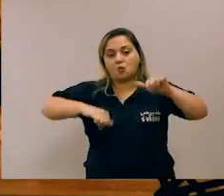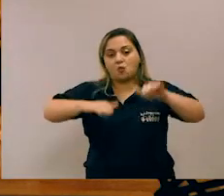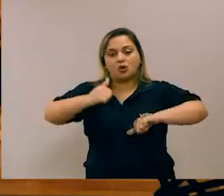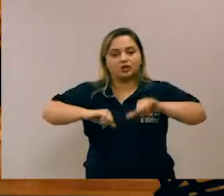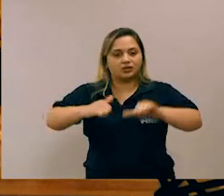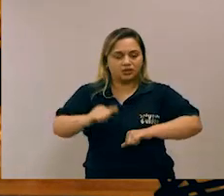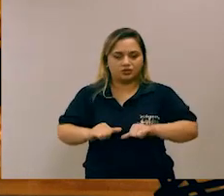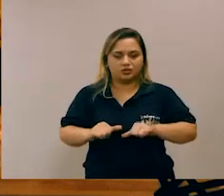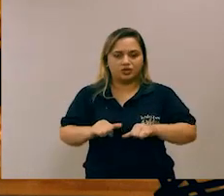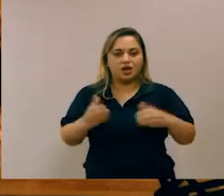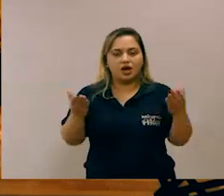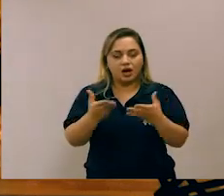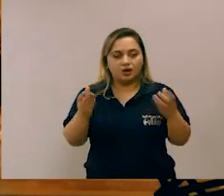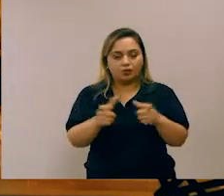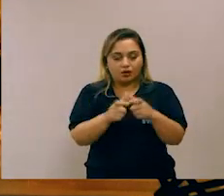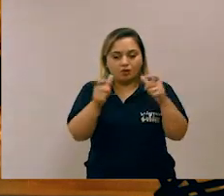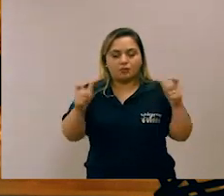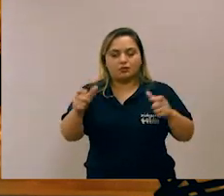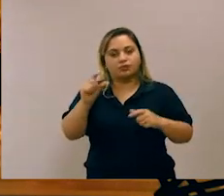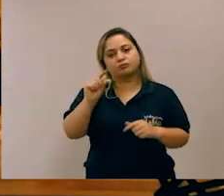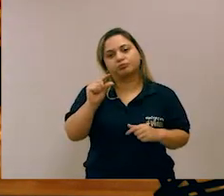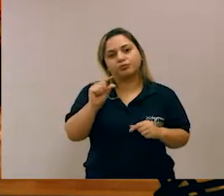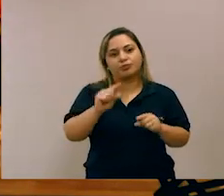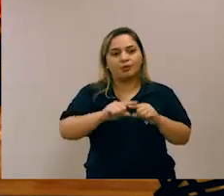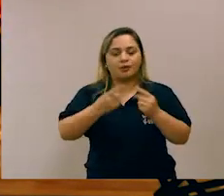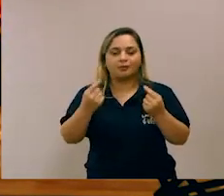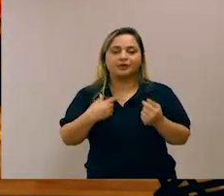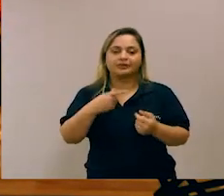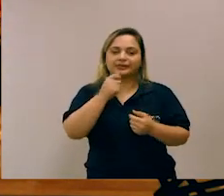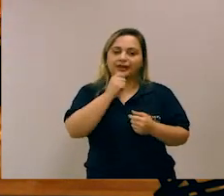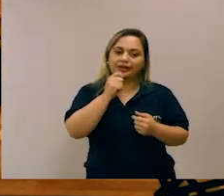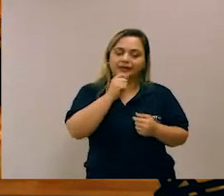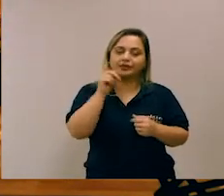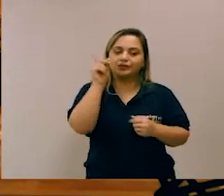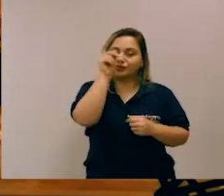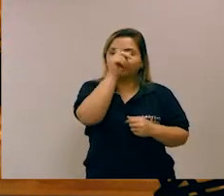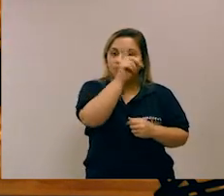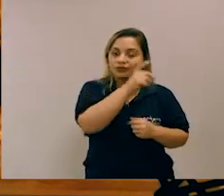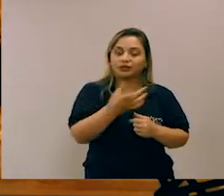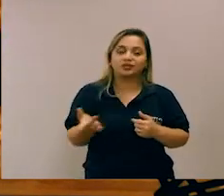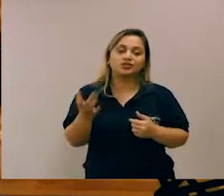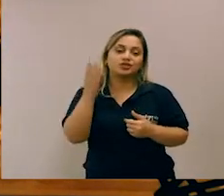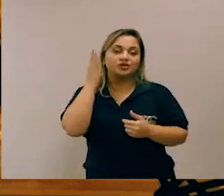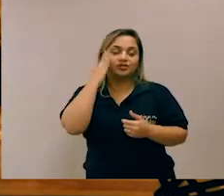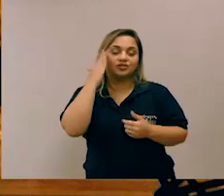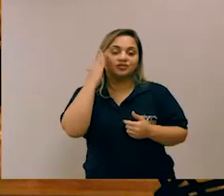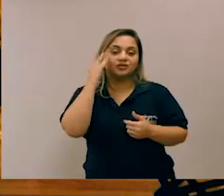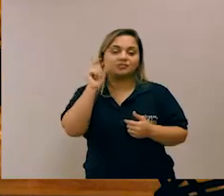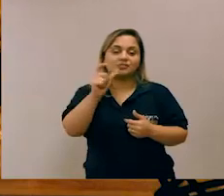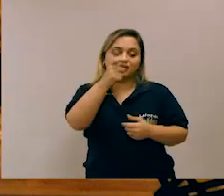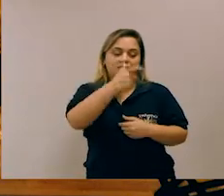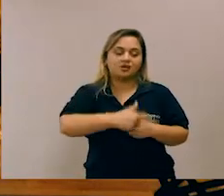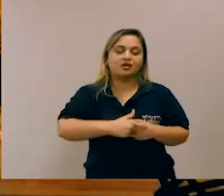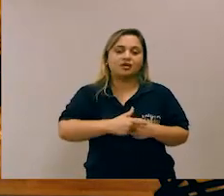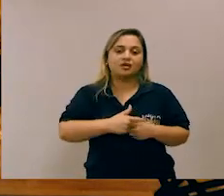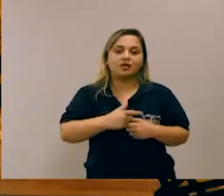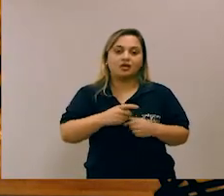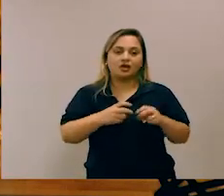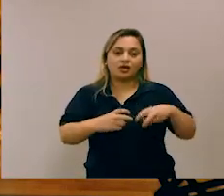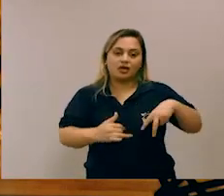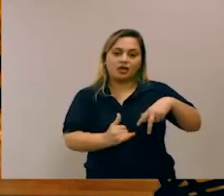DNA. So using these strategies, this work has improved, but it's still hard to identify the body parts.